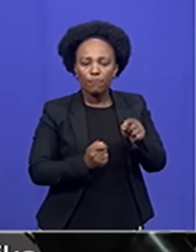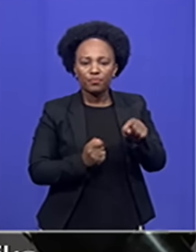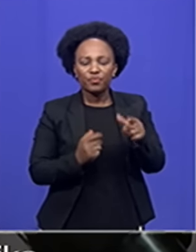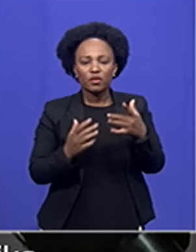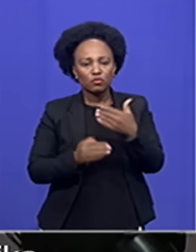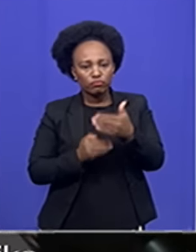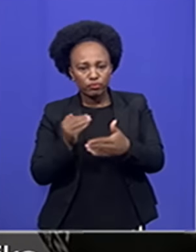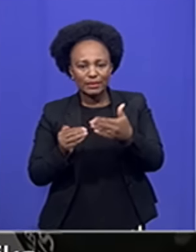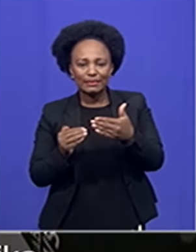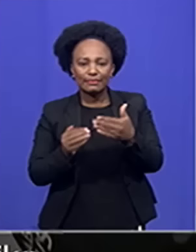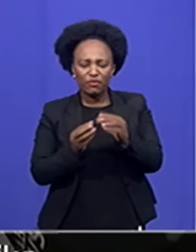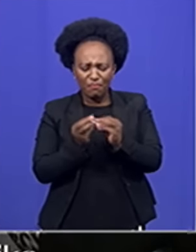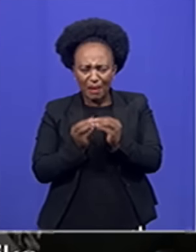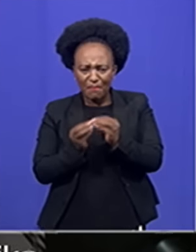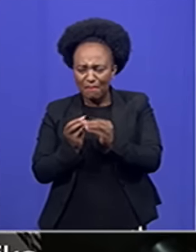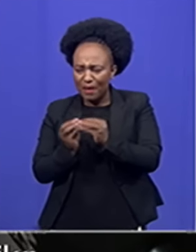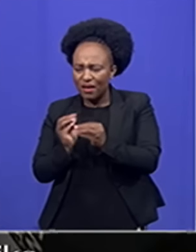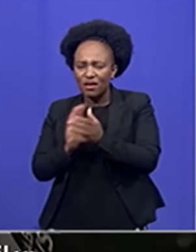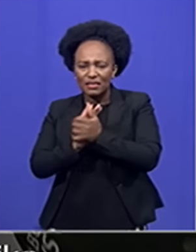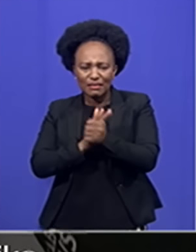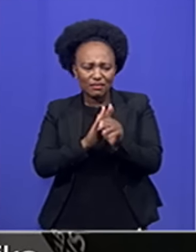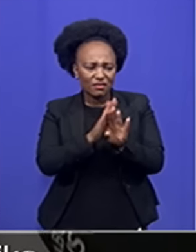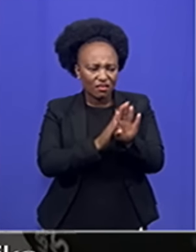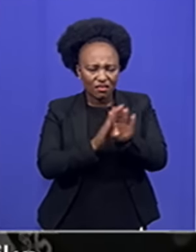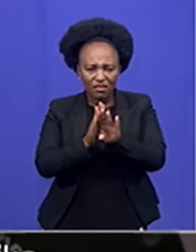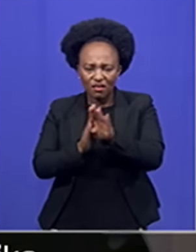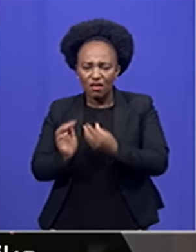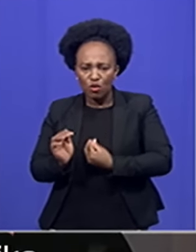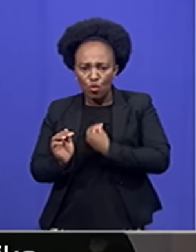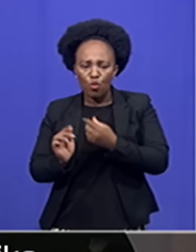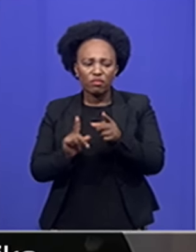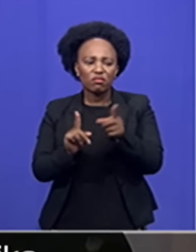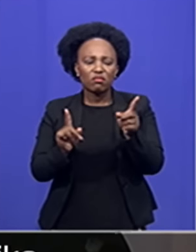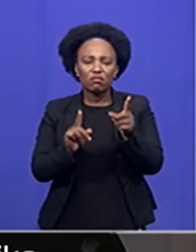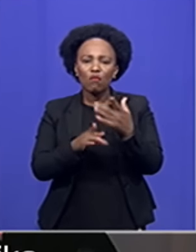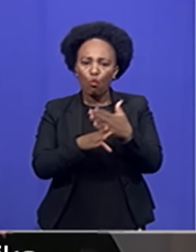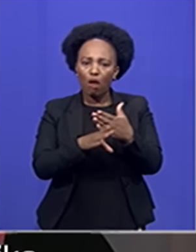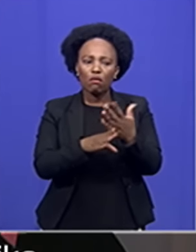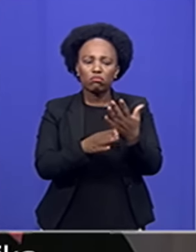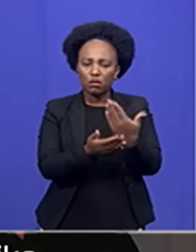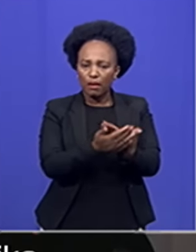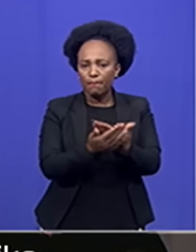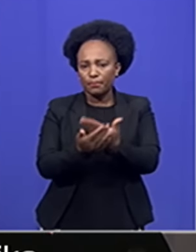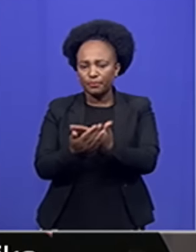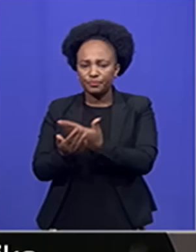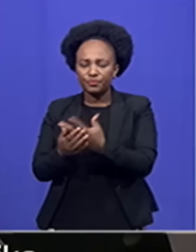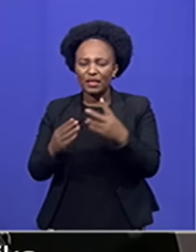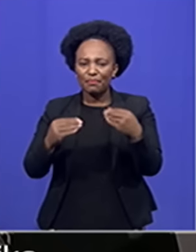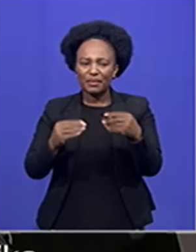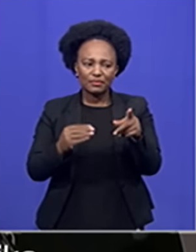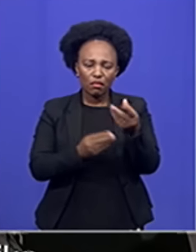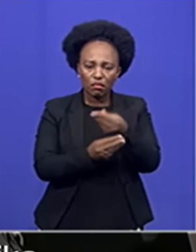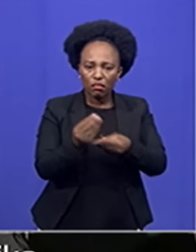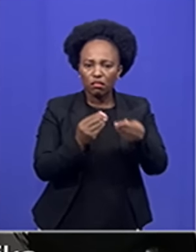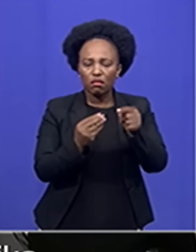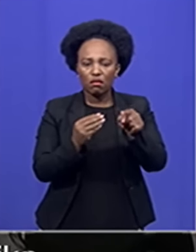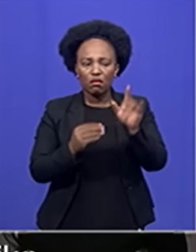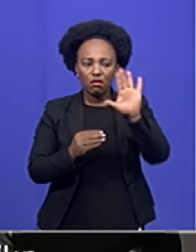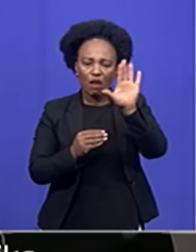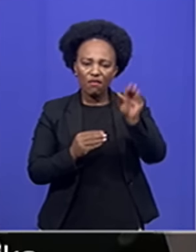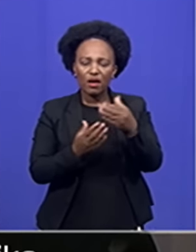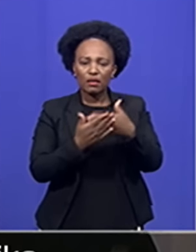di processiwe mo go nne le di skills development ba sha ba bone ditiro di kgwebisano di nne teng continent ya rona le